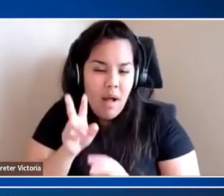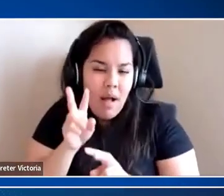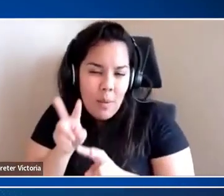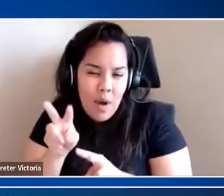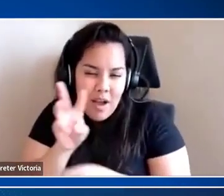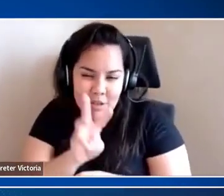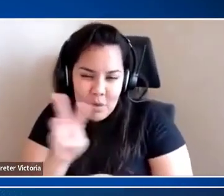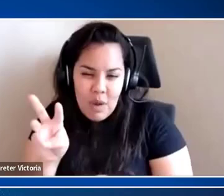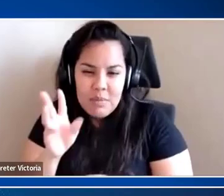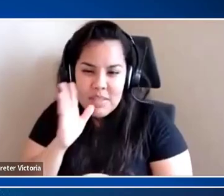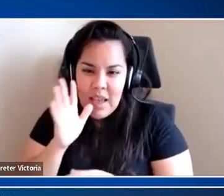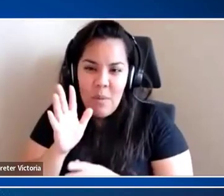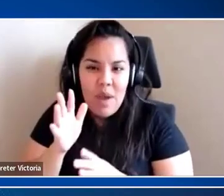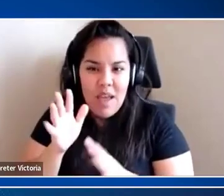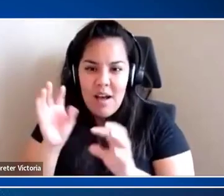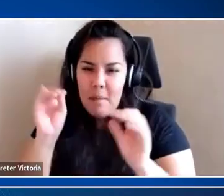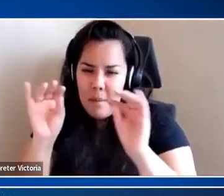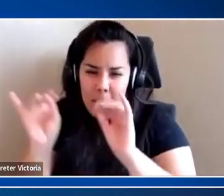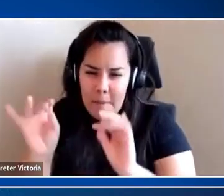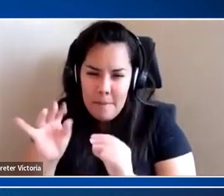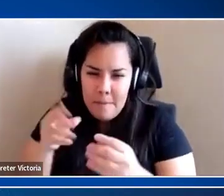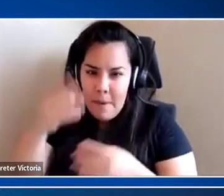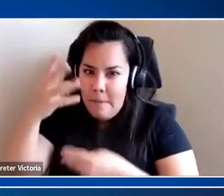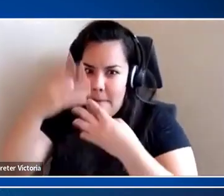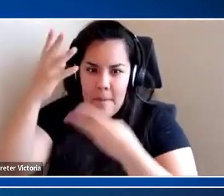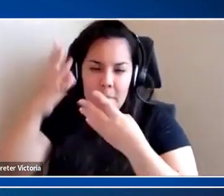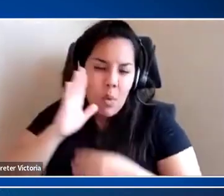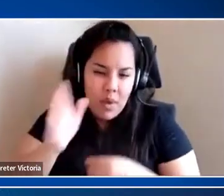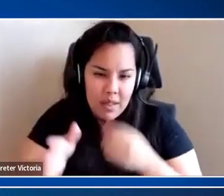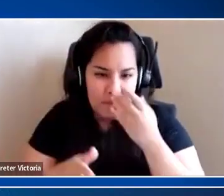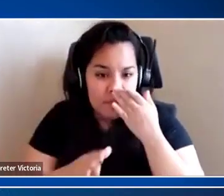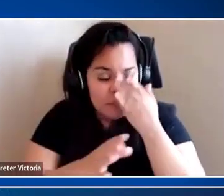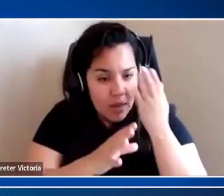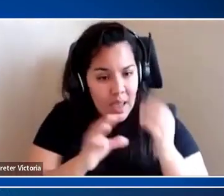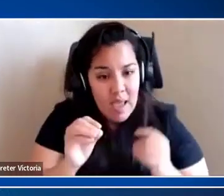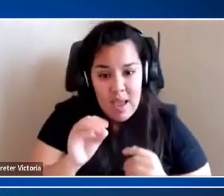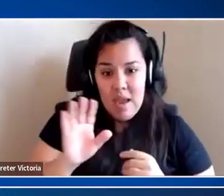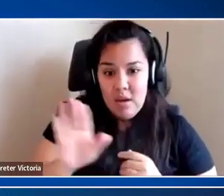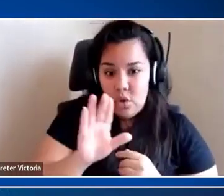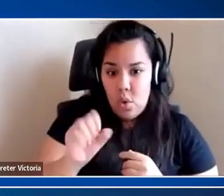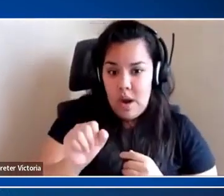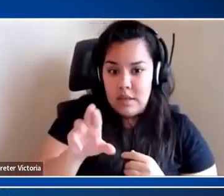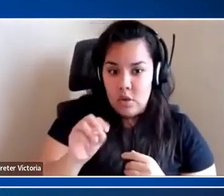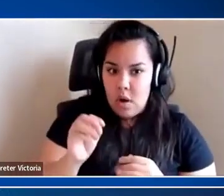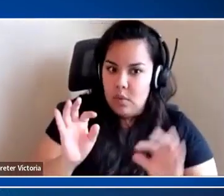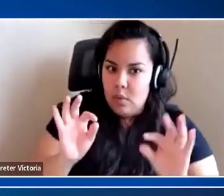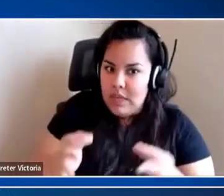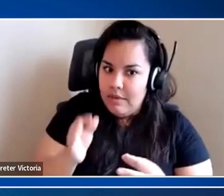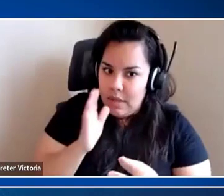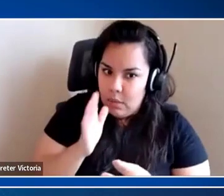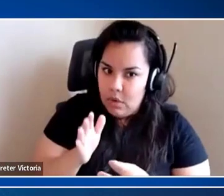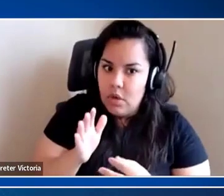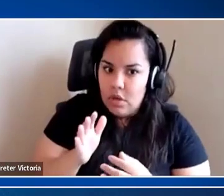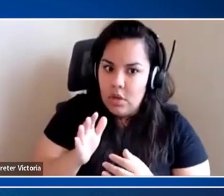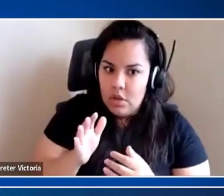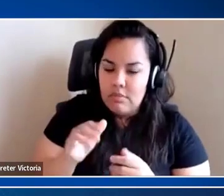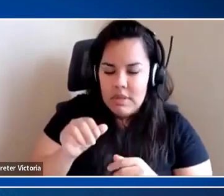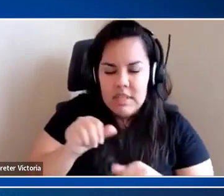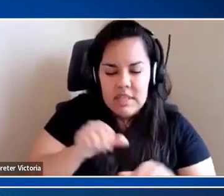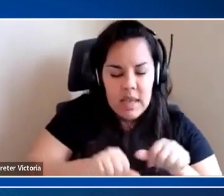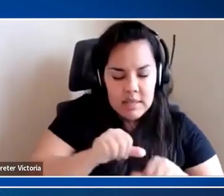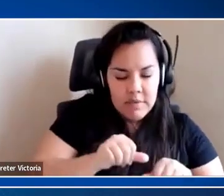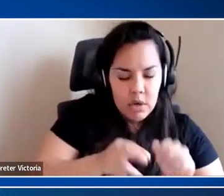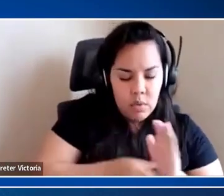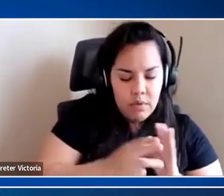and it'll start getting populated. Right. And your SROs will certainly be reaching out, scientific review officers will be reaching out to